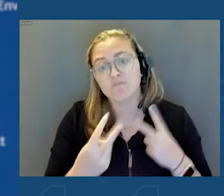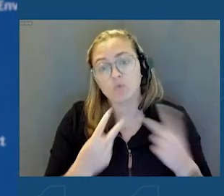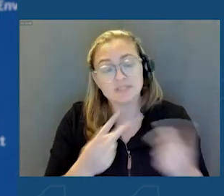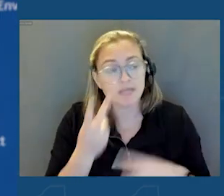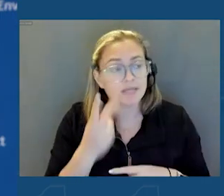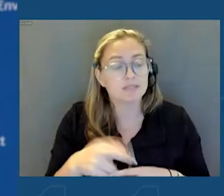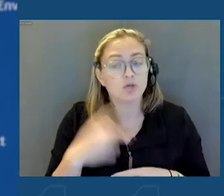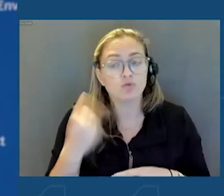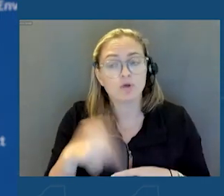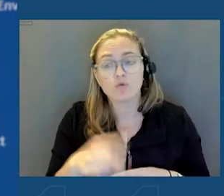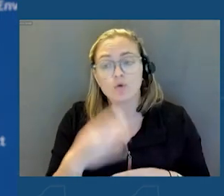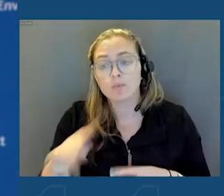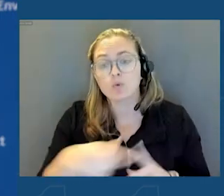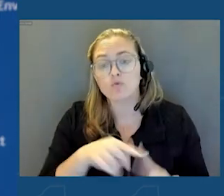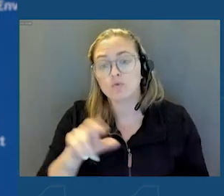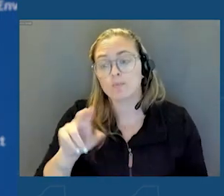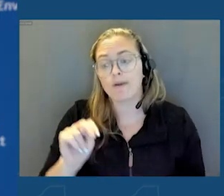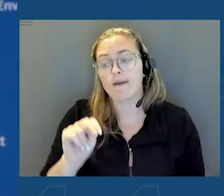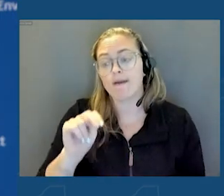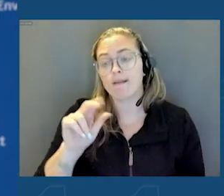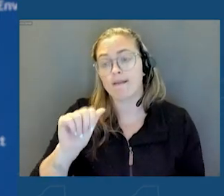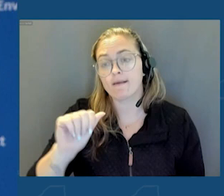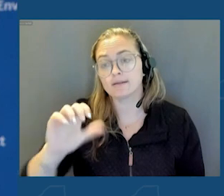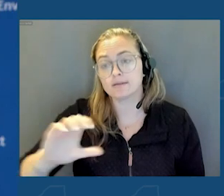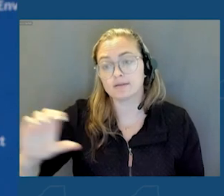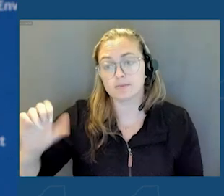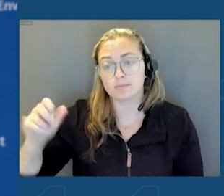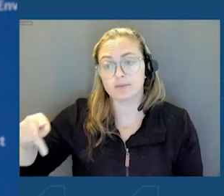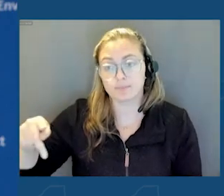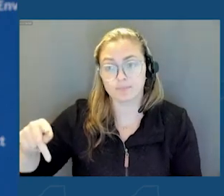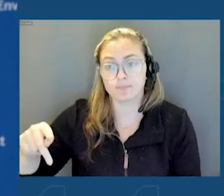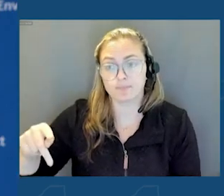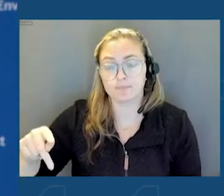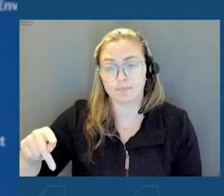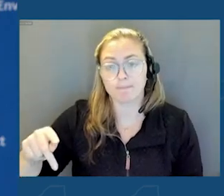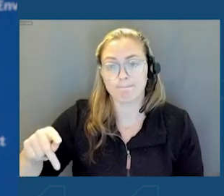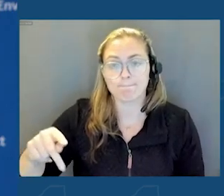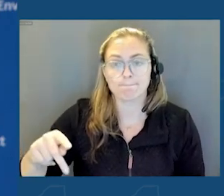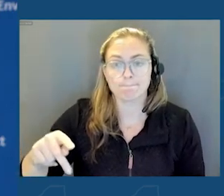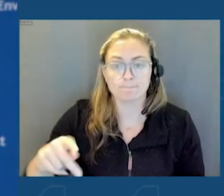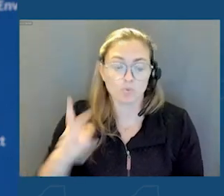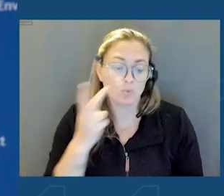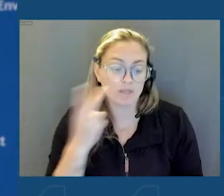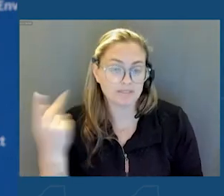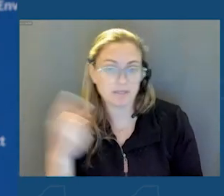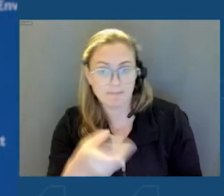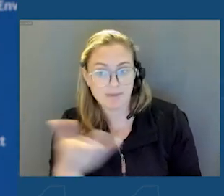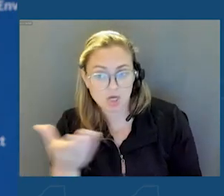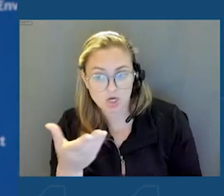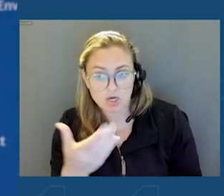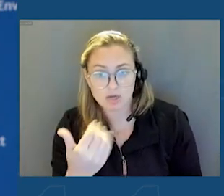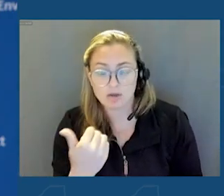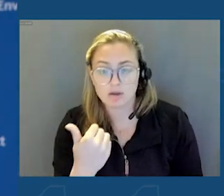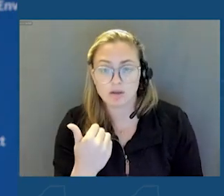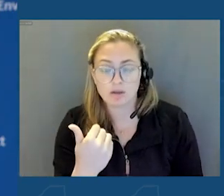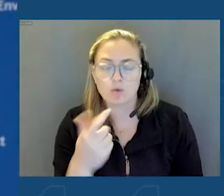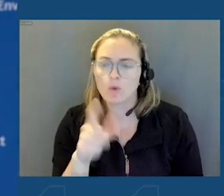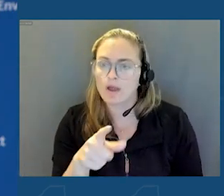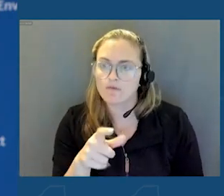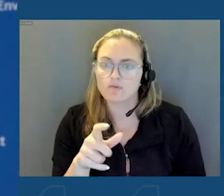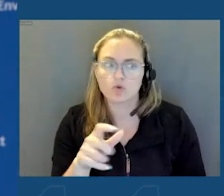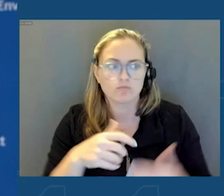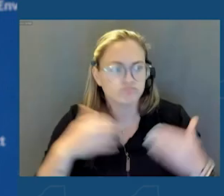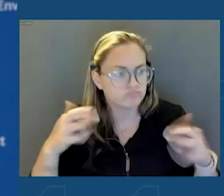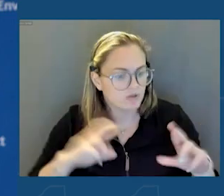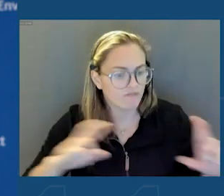from the NAACP here. I want to recognize him for his voice. We have to unlock the power